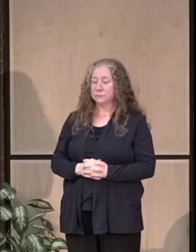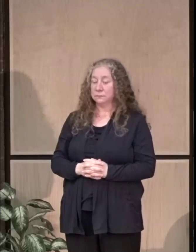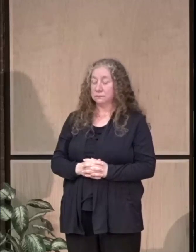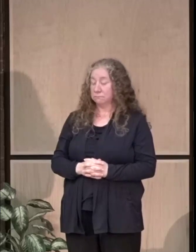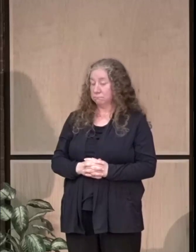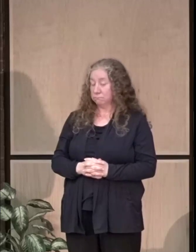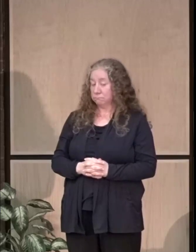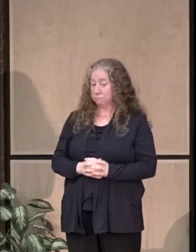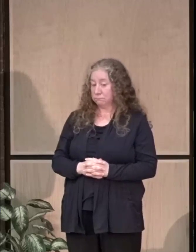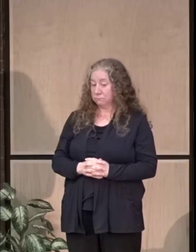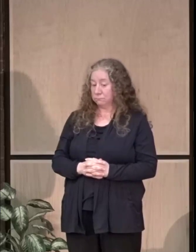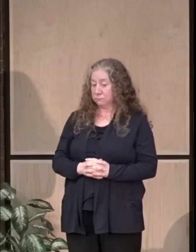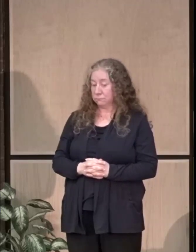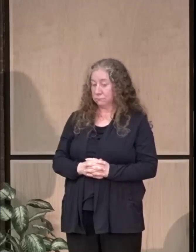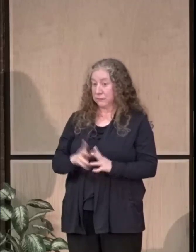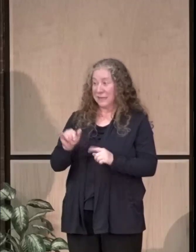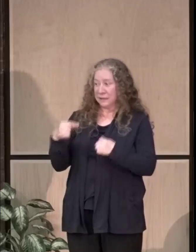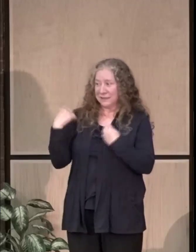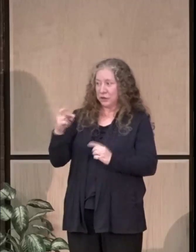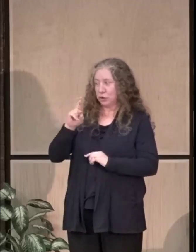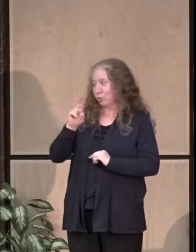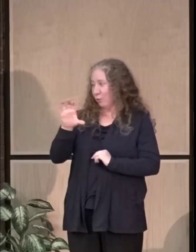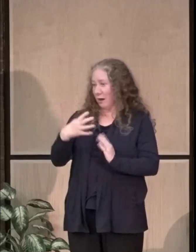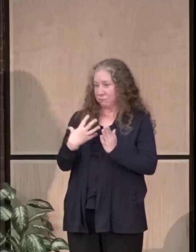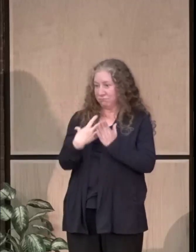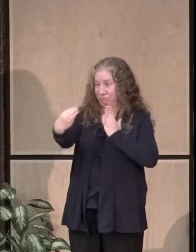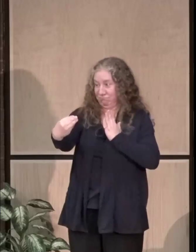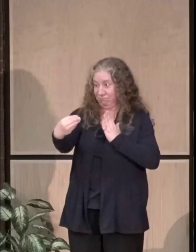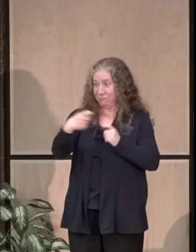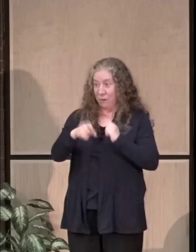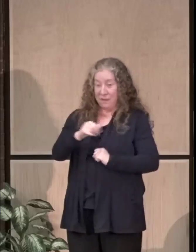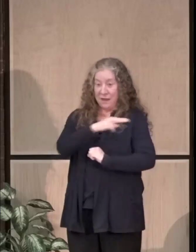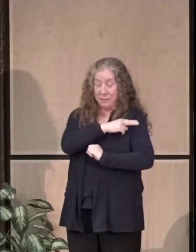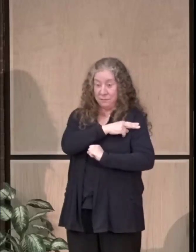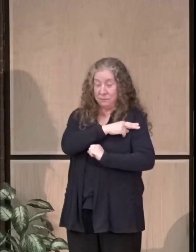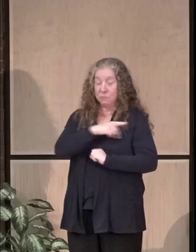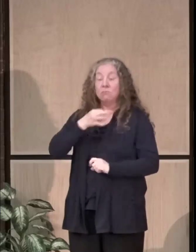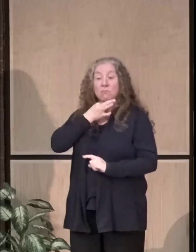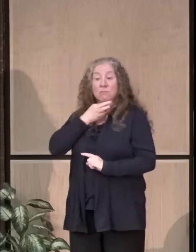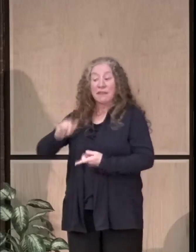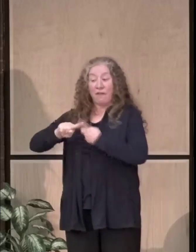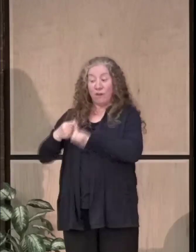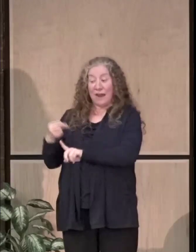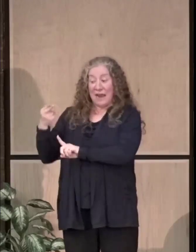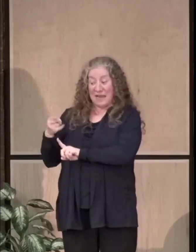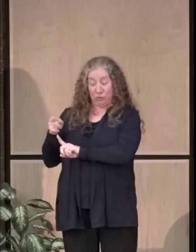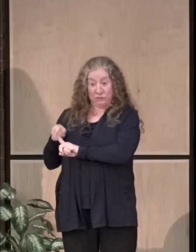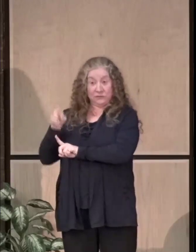since Card's release, that is, did Hodges ever tell you the whereabouts of the guns?